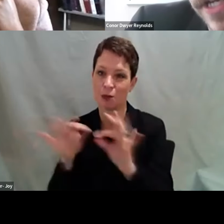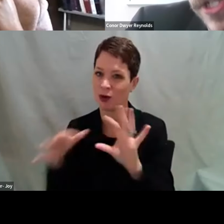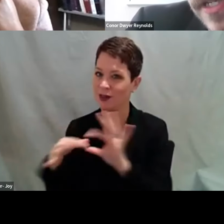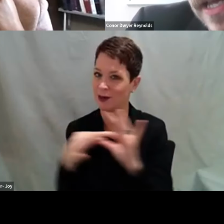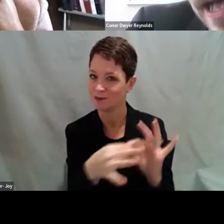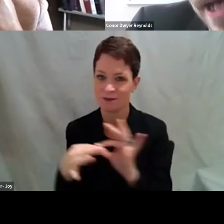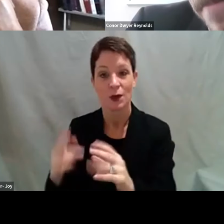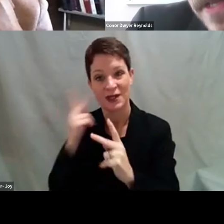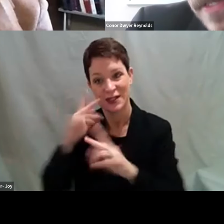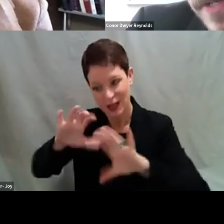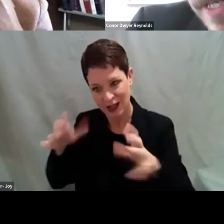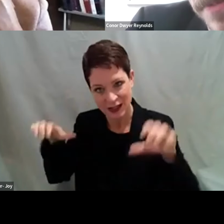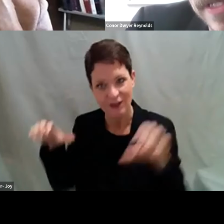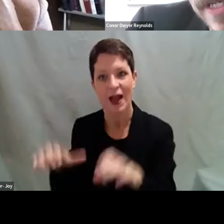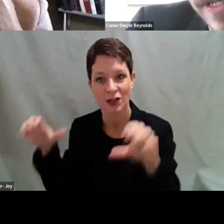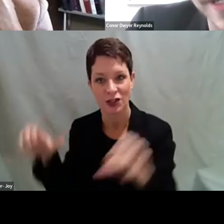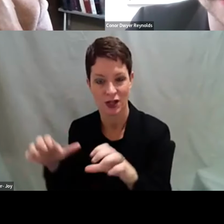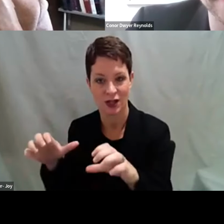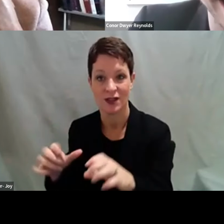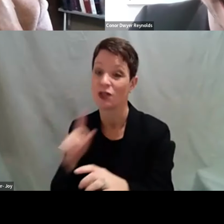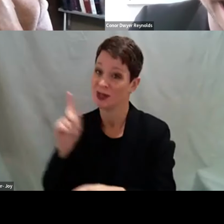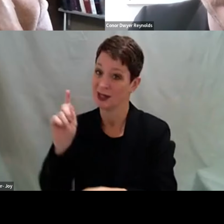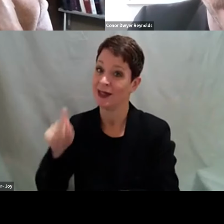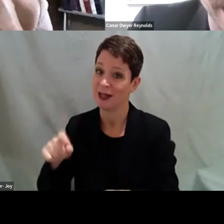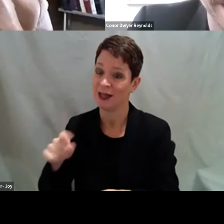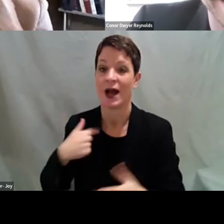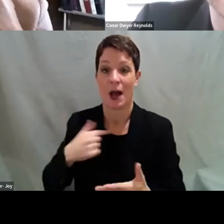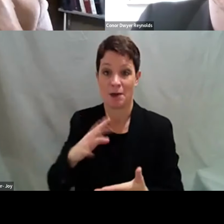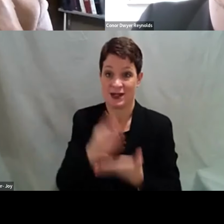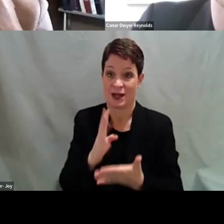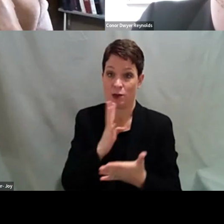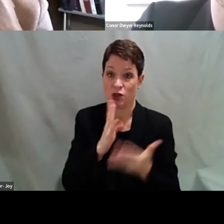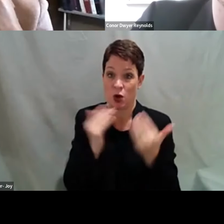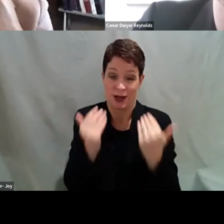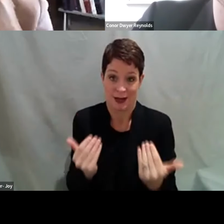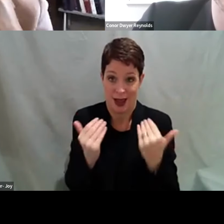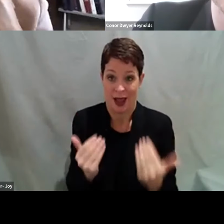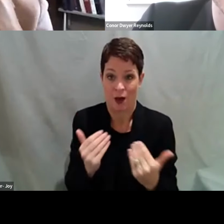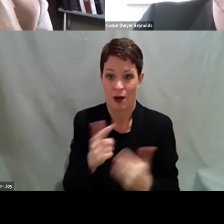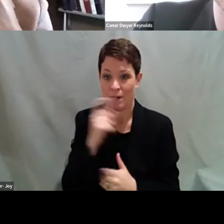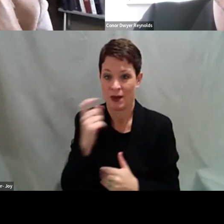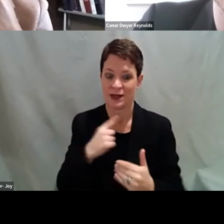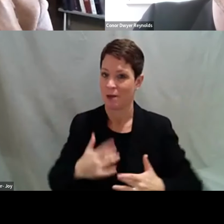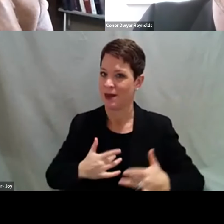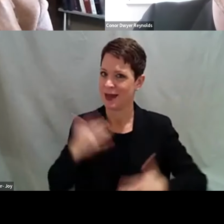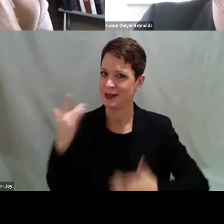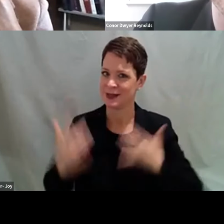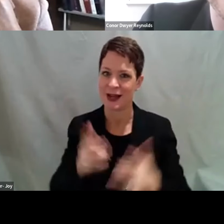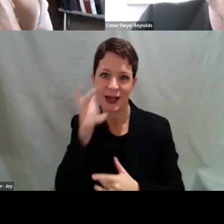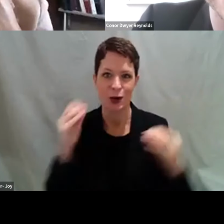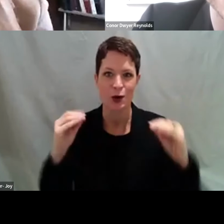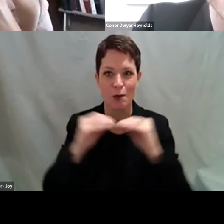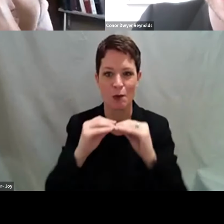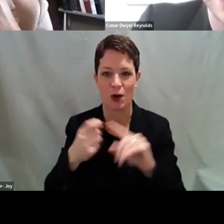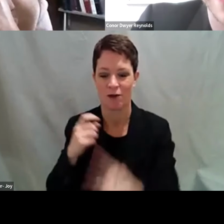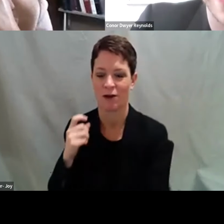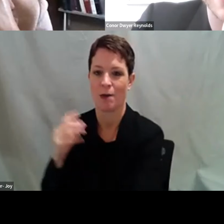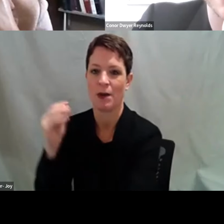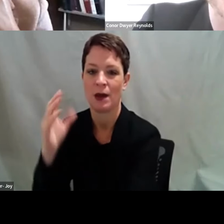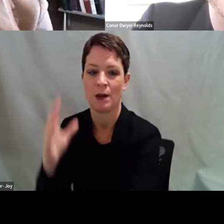collective action that's so desperately needed. And so I'm going to end my talk there because I'm so excited to hear more from